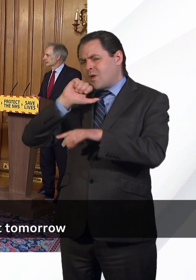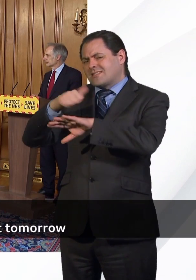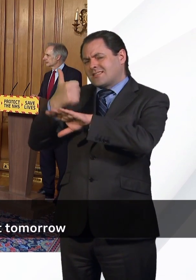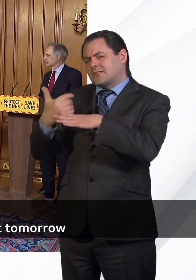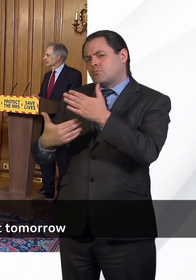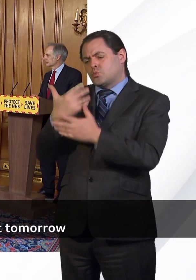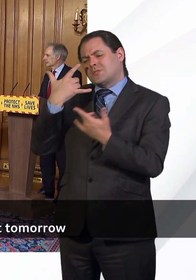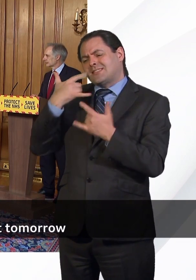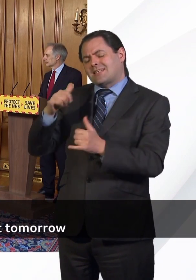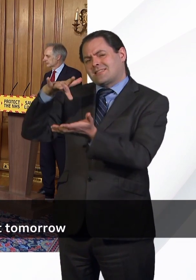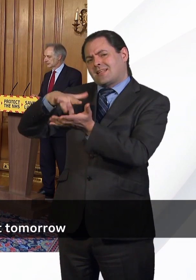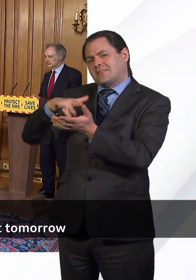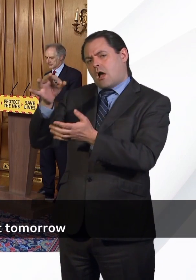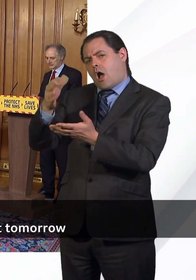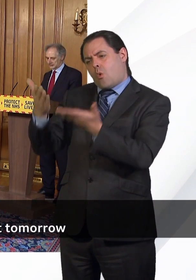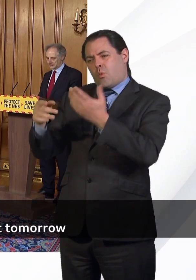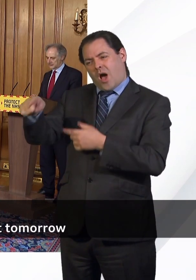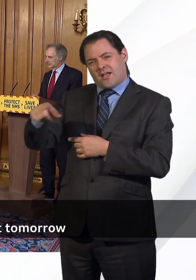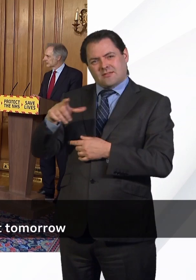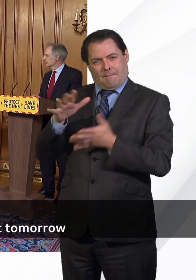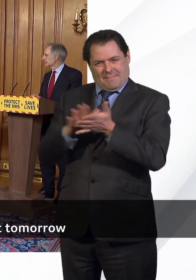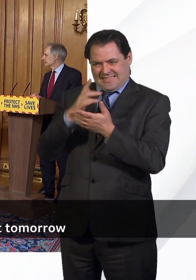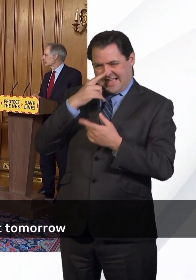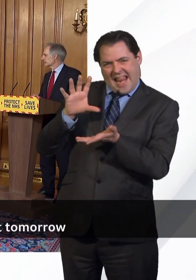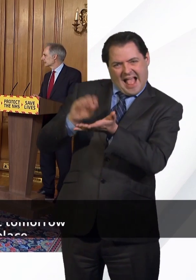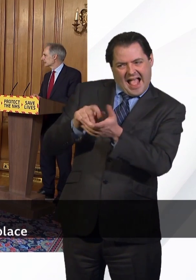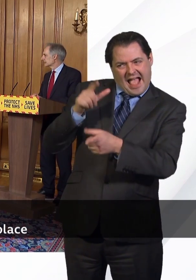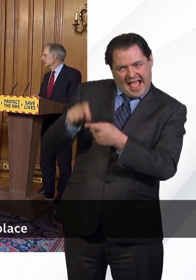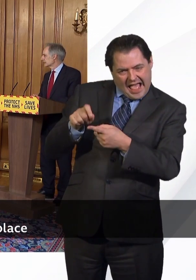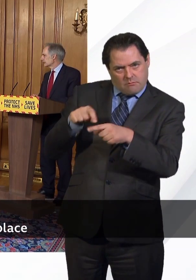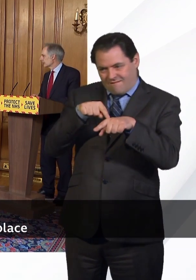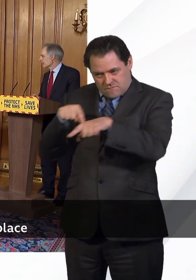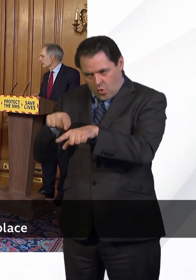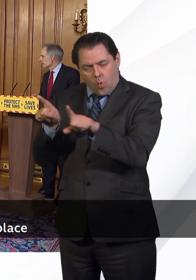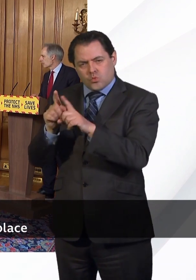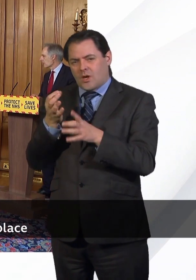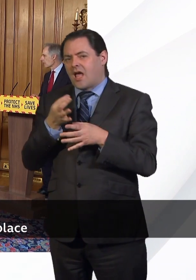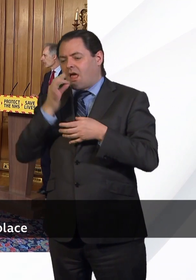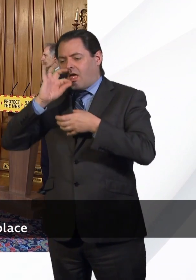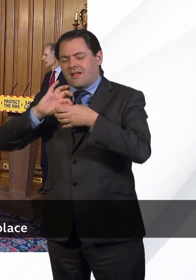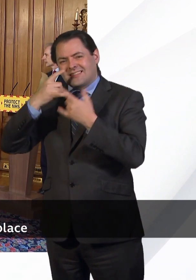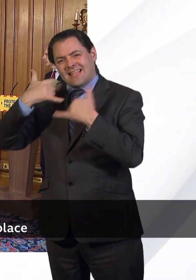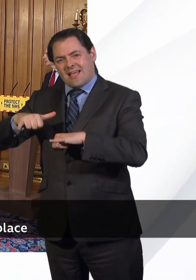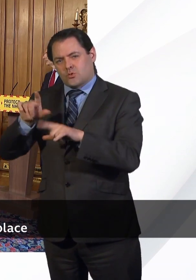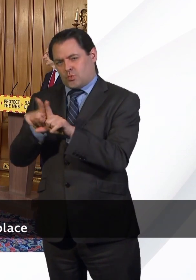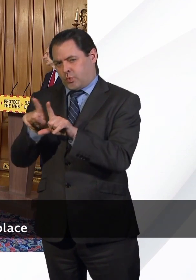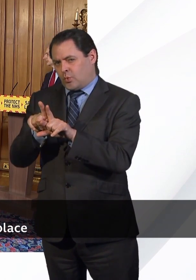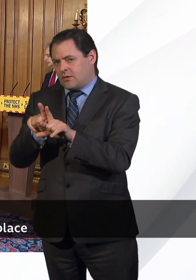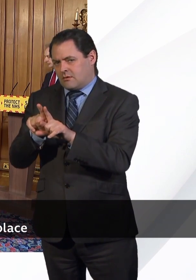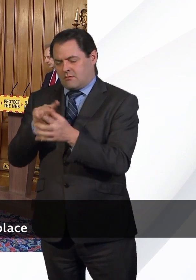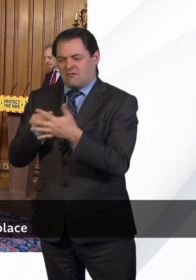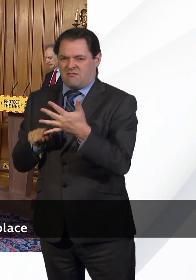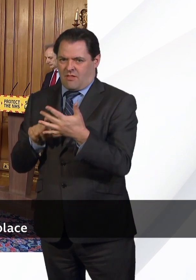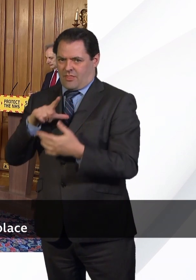aren't changes. Our proposals are that changes to the